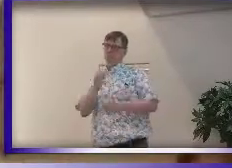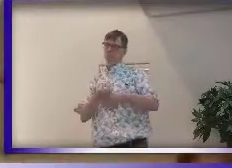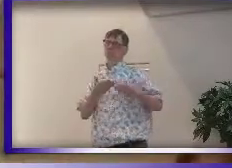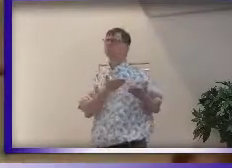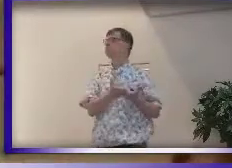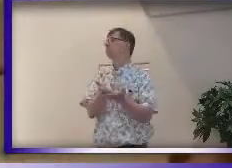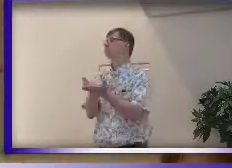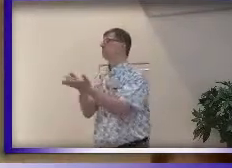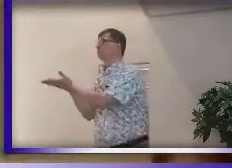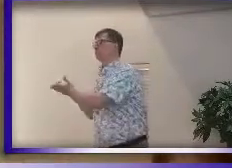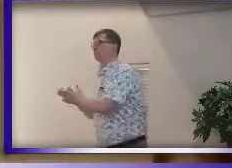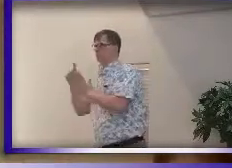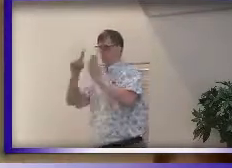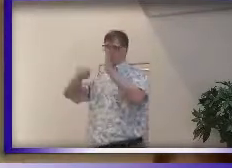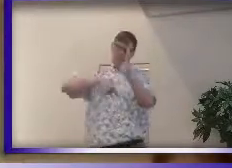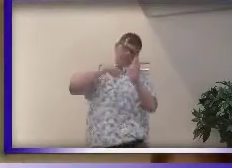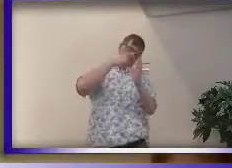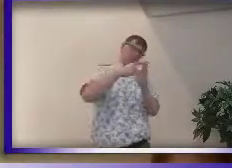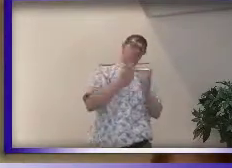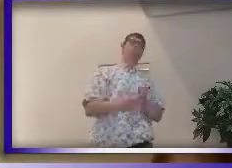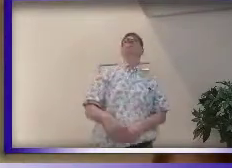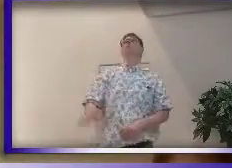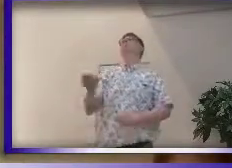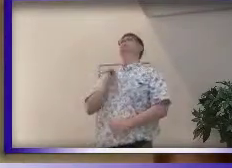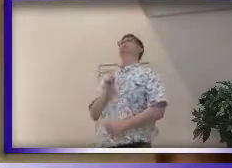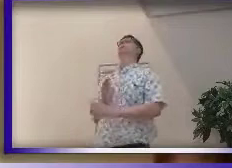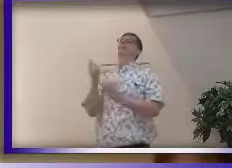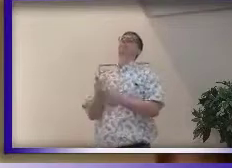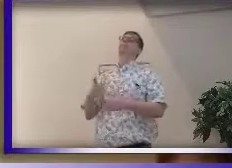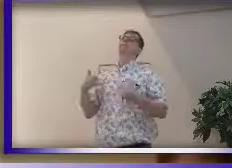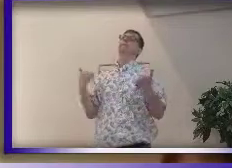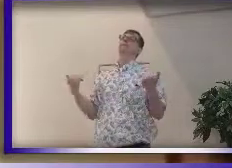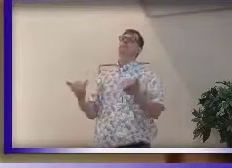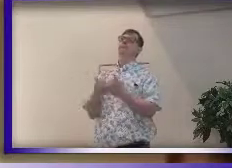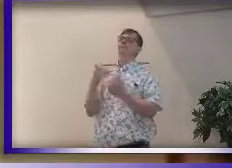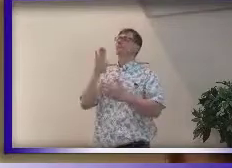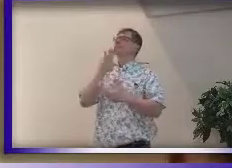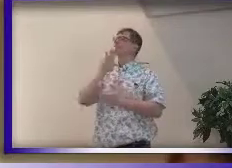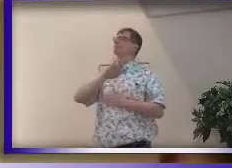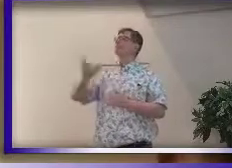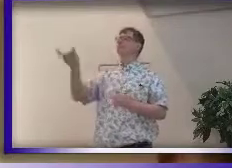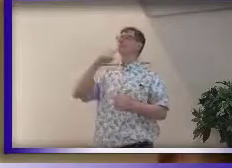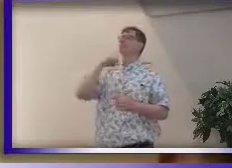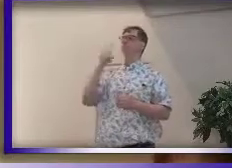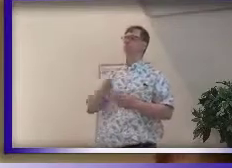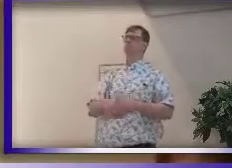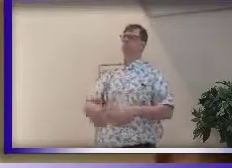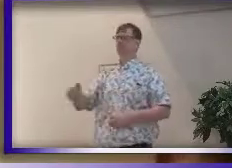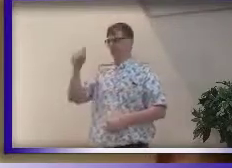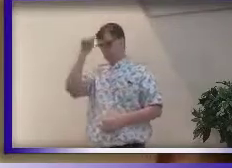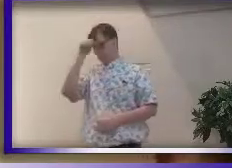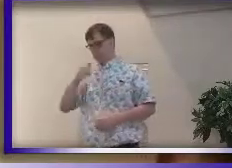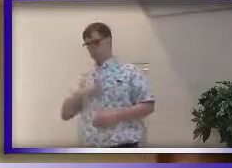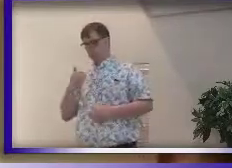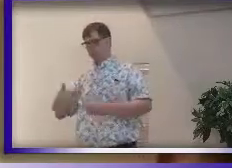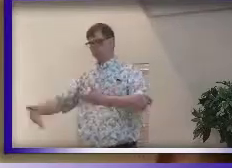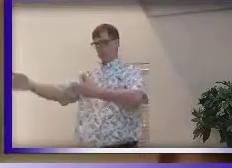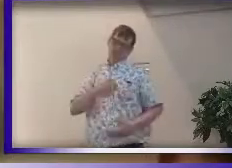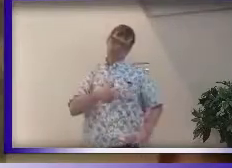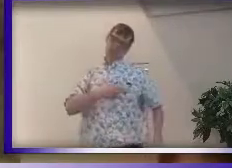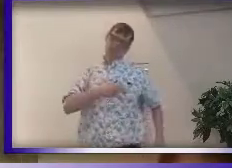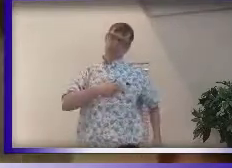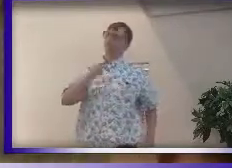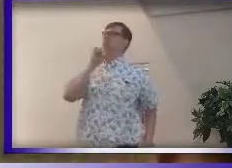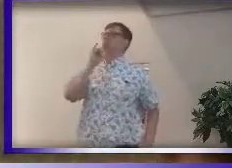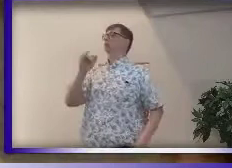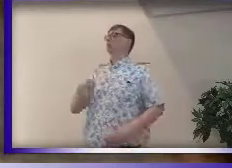happening in my heart, it's an interesting juxtaposition. But I find that I